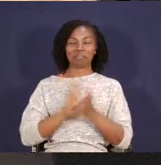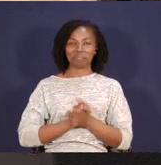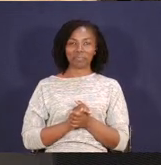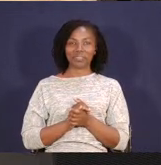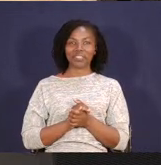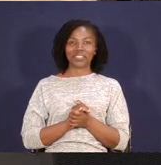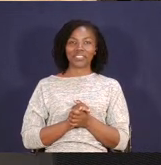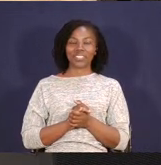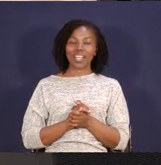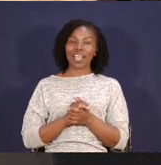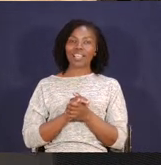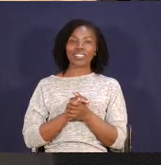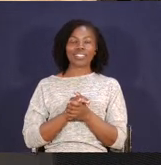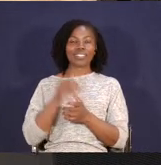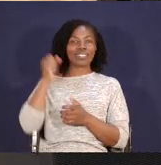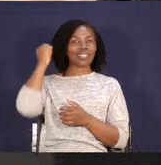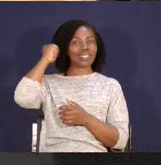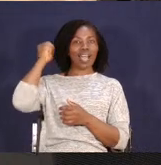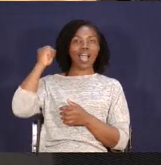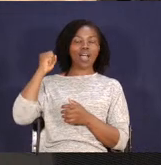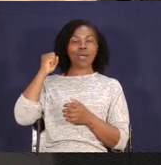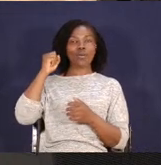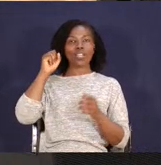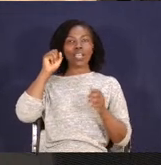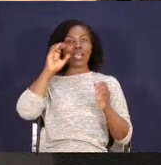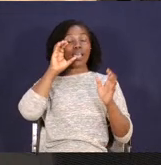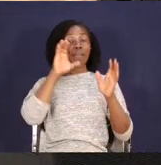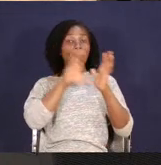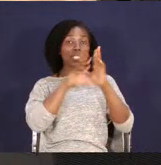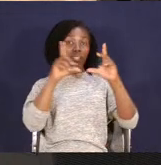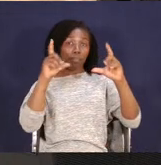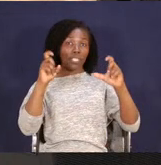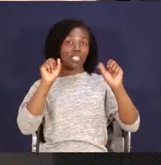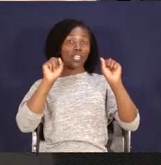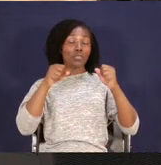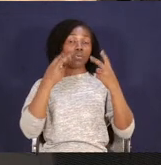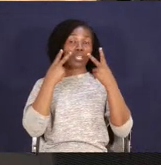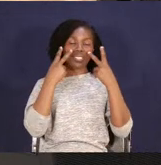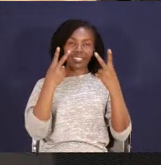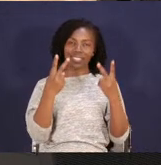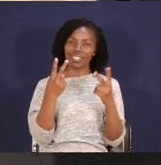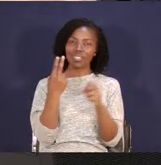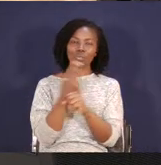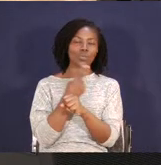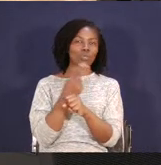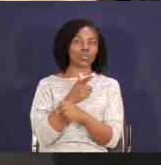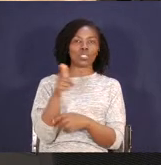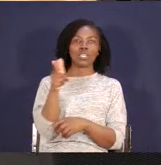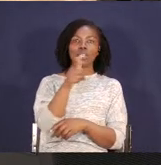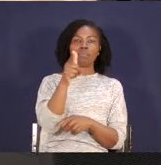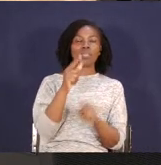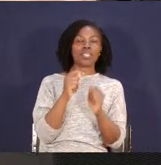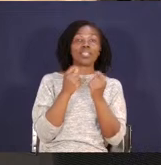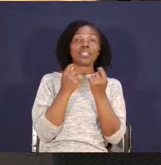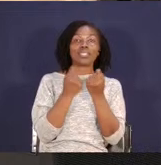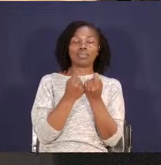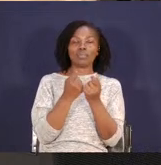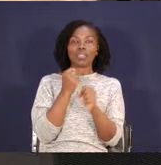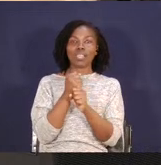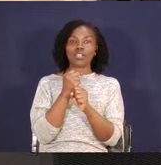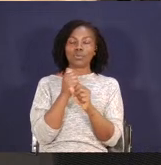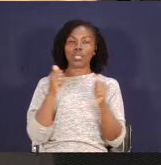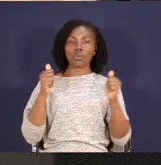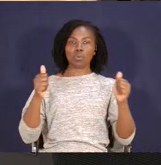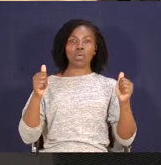And they are pushing sound and picture. We have sound and picture. They are pushing sound and picture to the last man, last